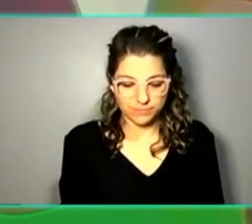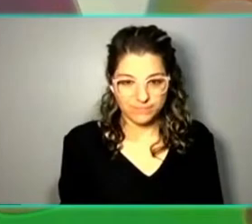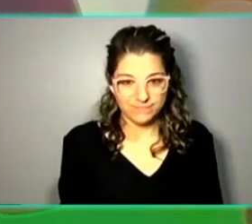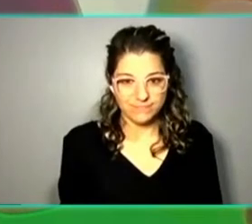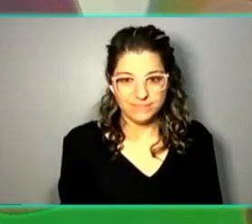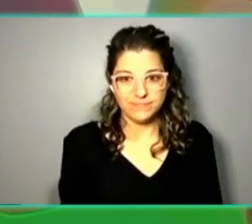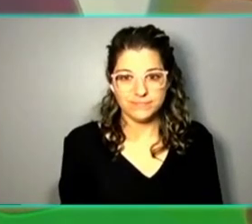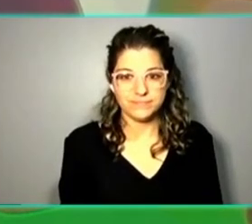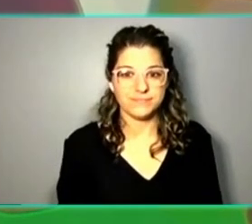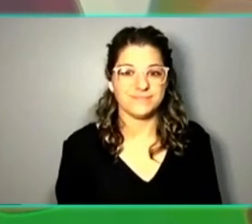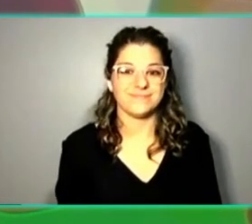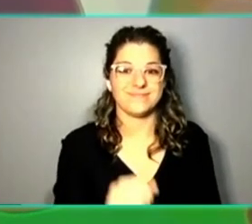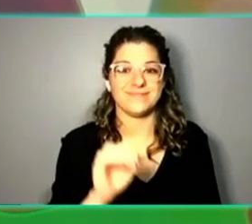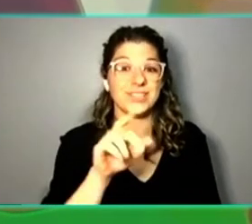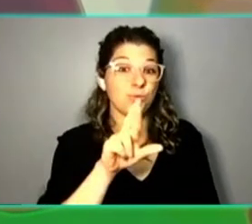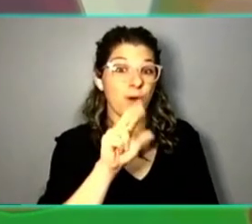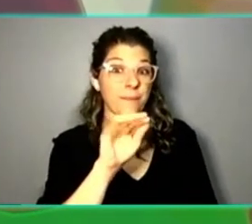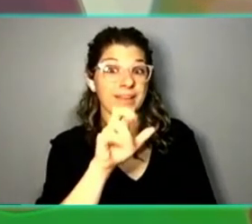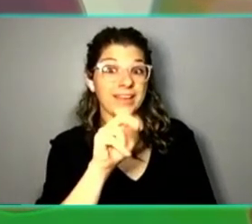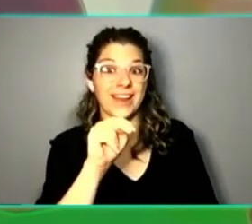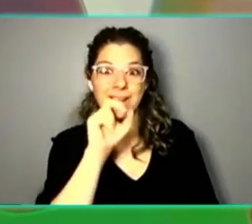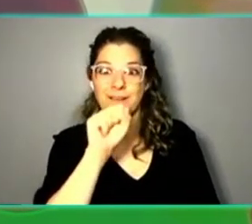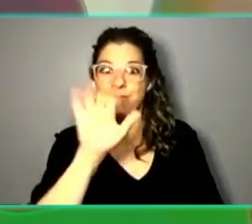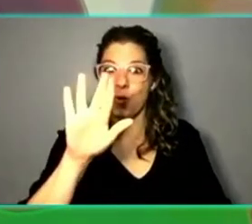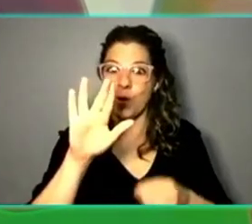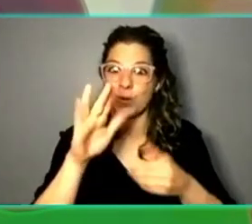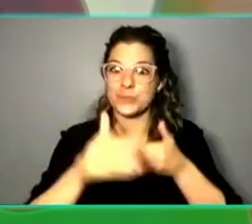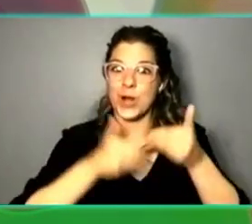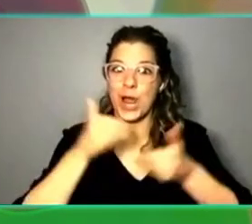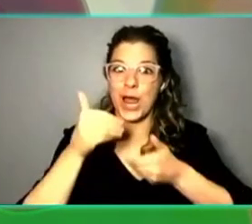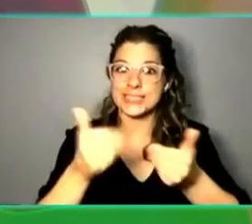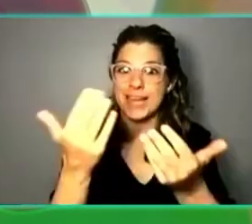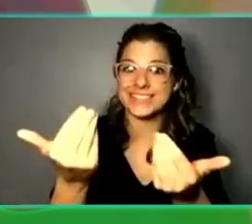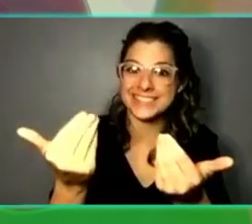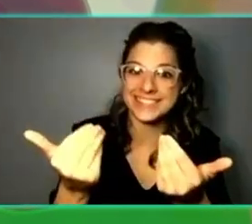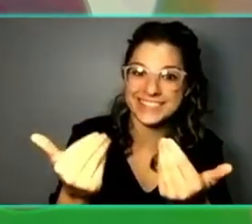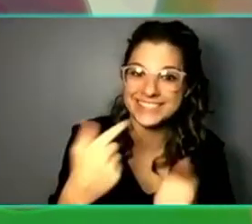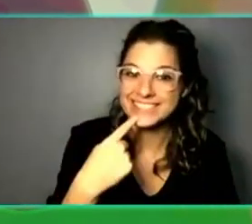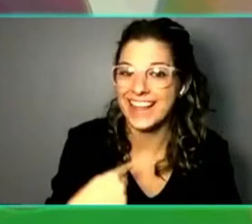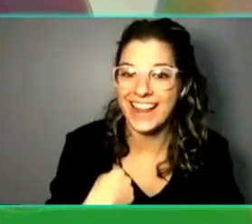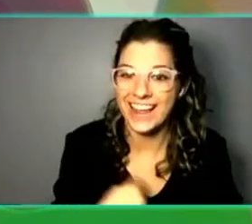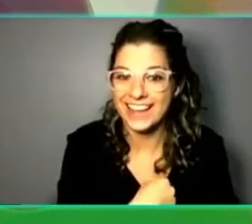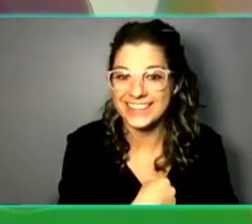Oh, and Robyn, I'd love to hear about your process. I'm like, so eager.